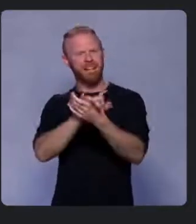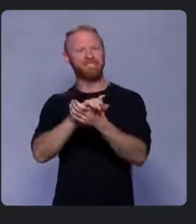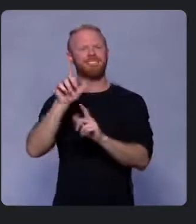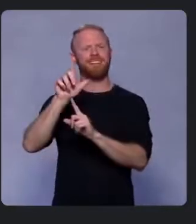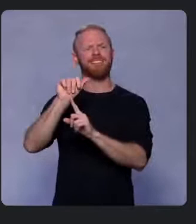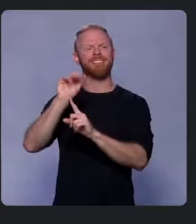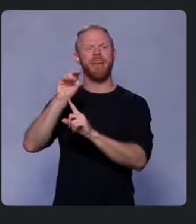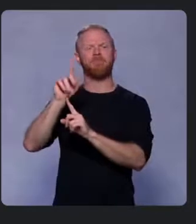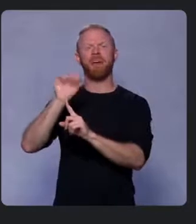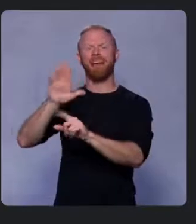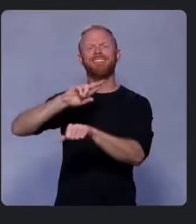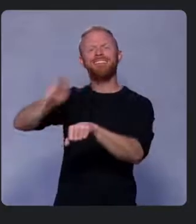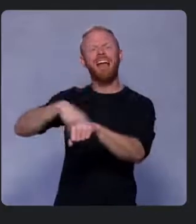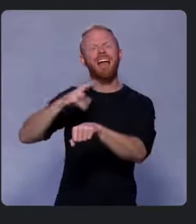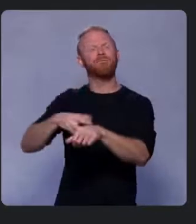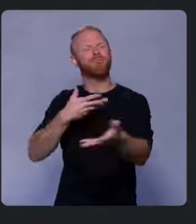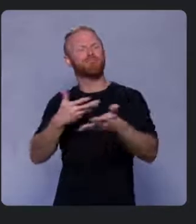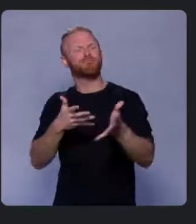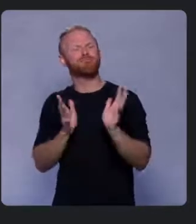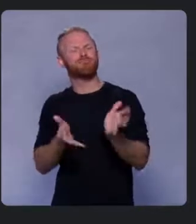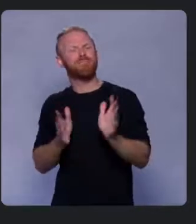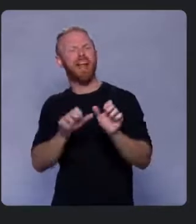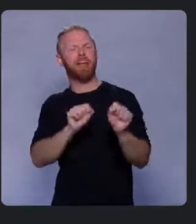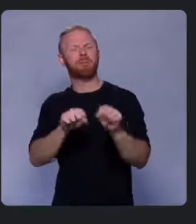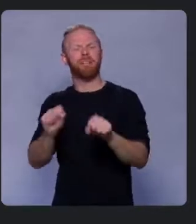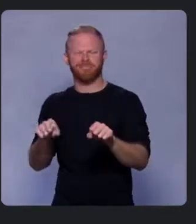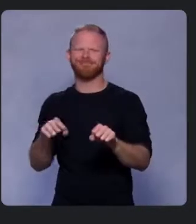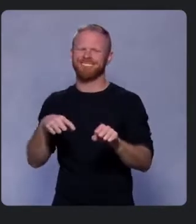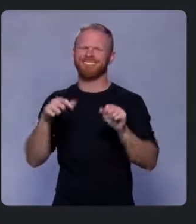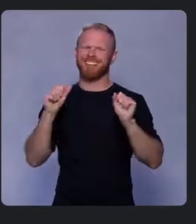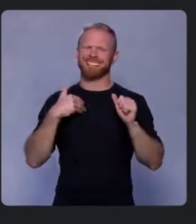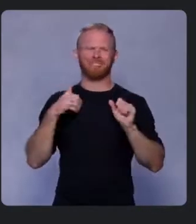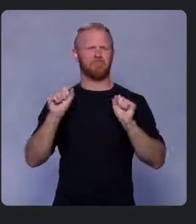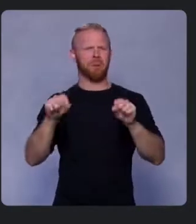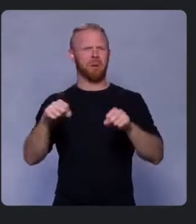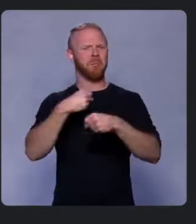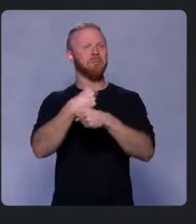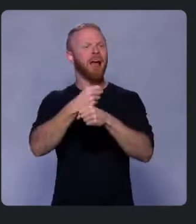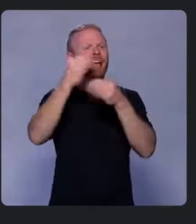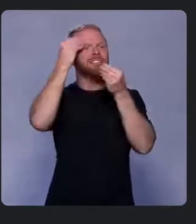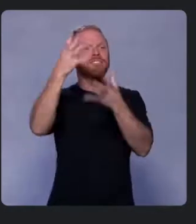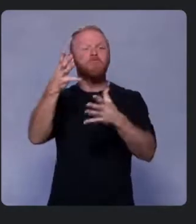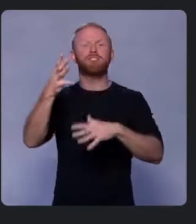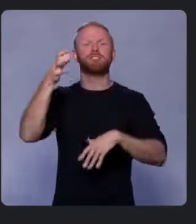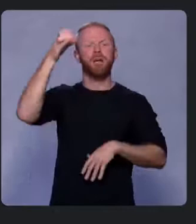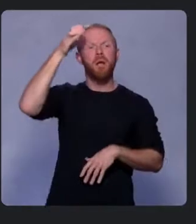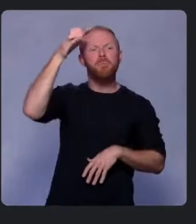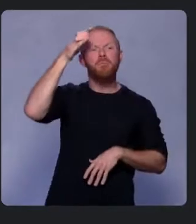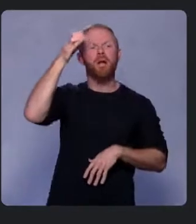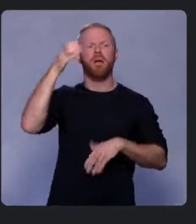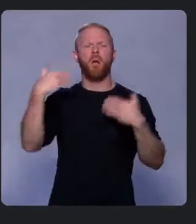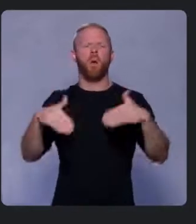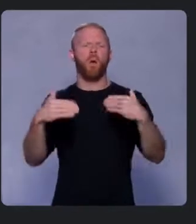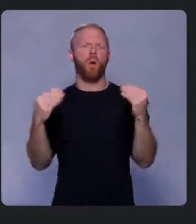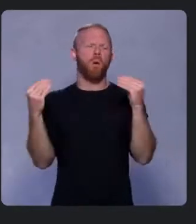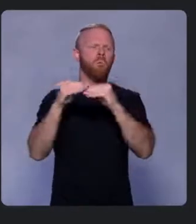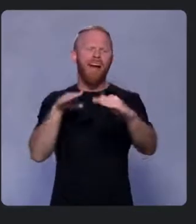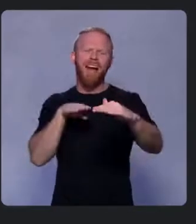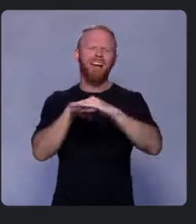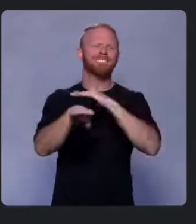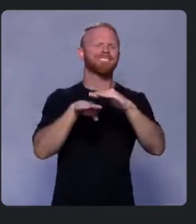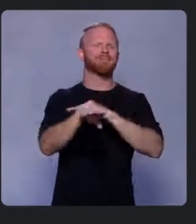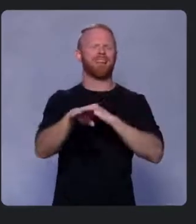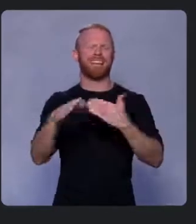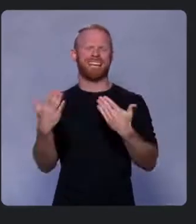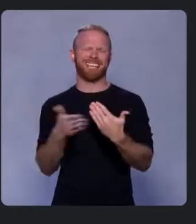natural conversation capabilities have the potential to make information and computing radically more accessible and easier